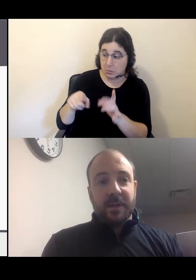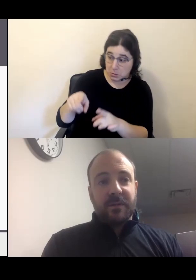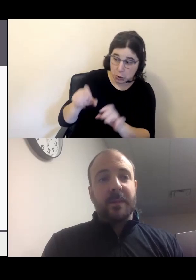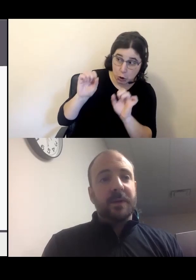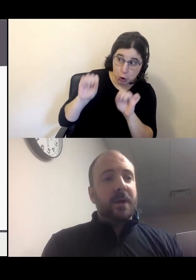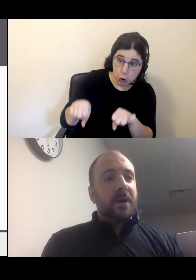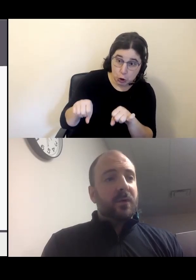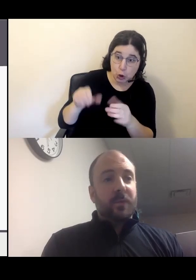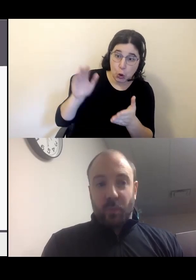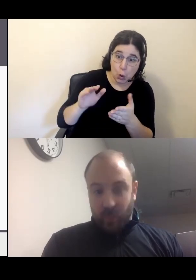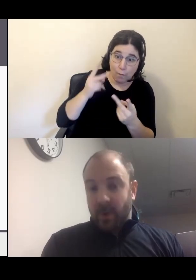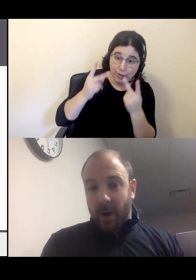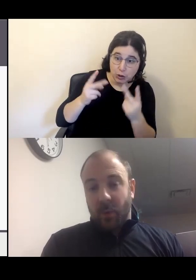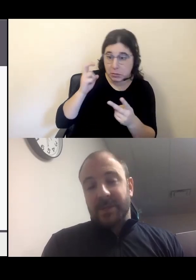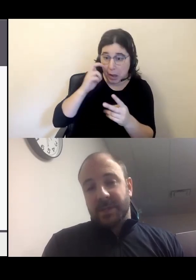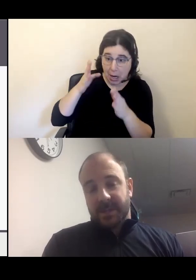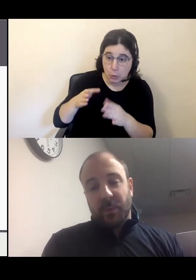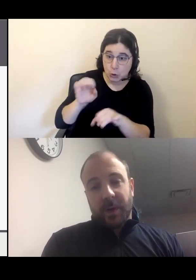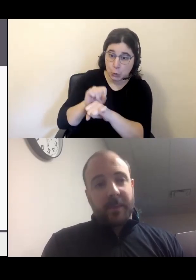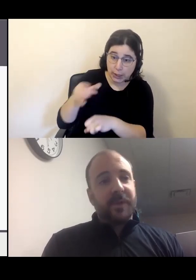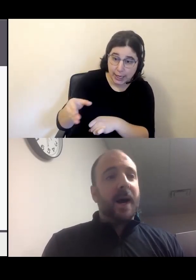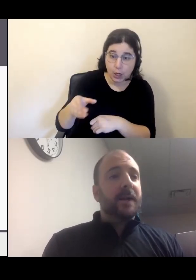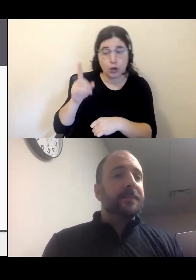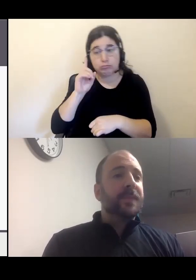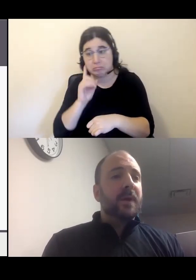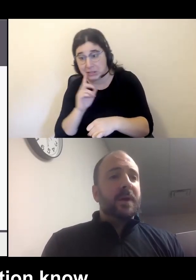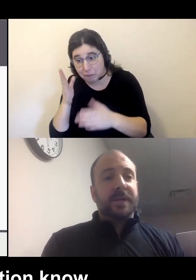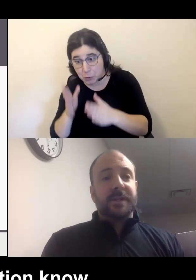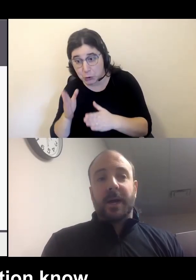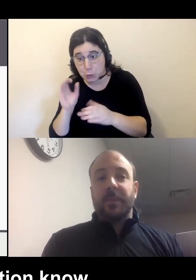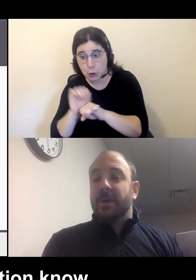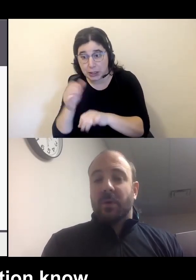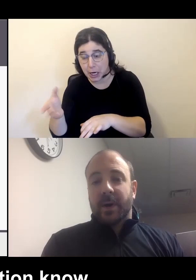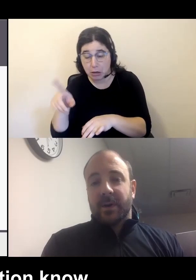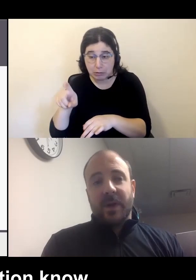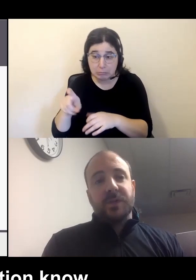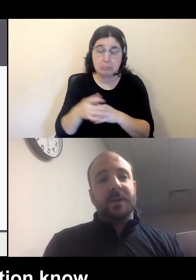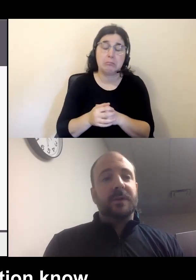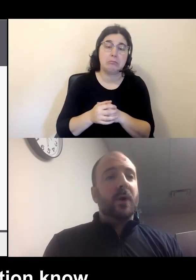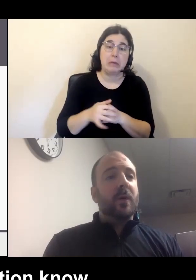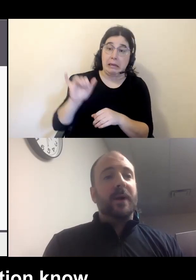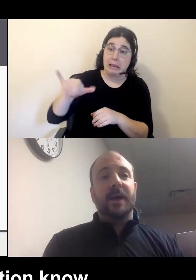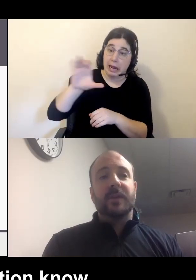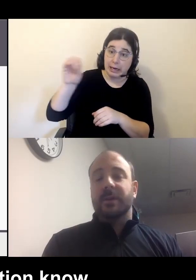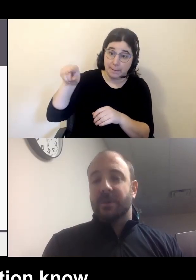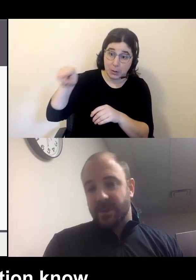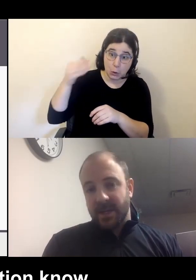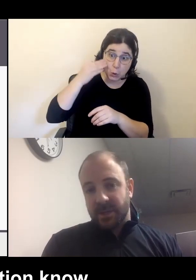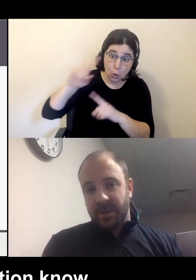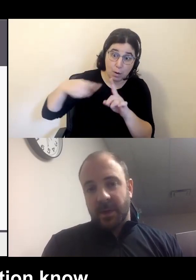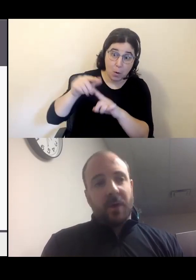function in the environment? Well, there are questions that will come to mind. Does the company or organization know about